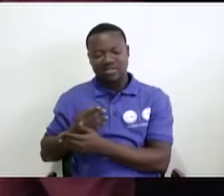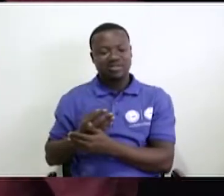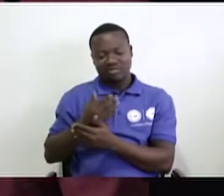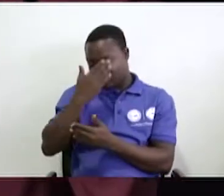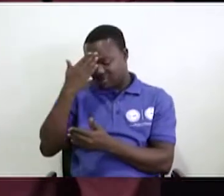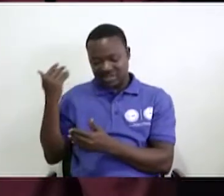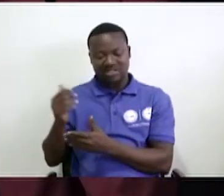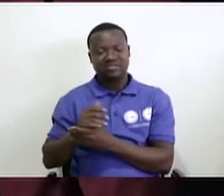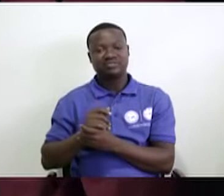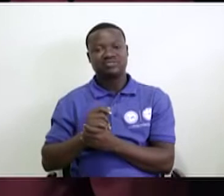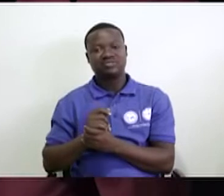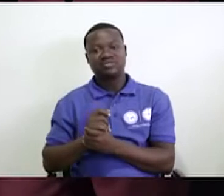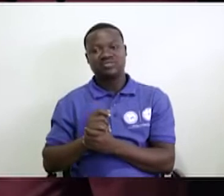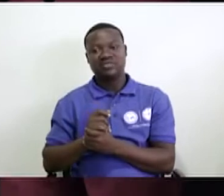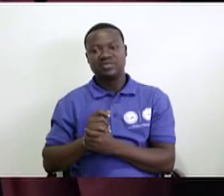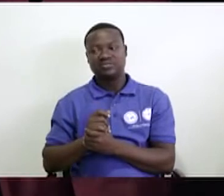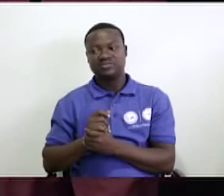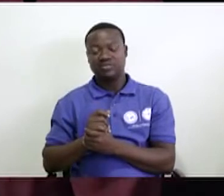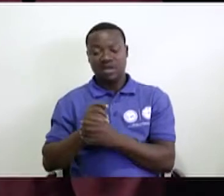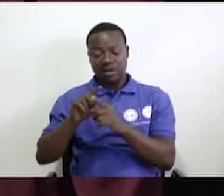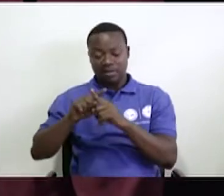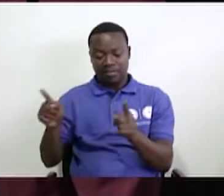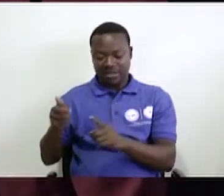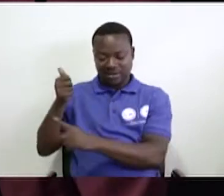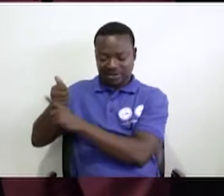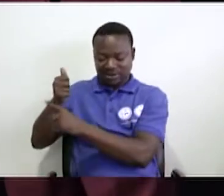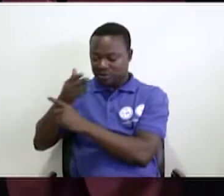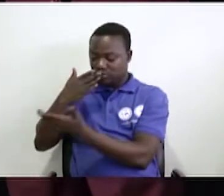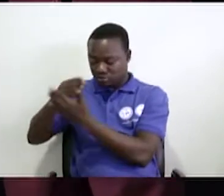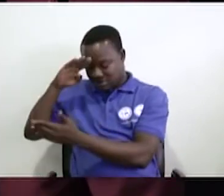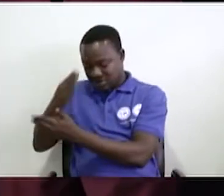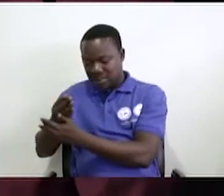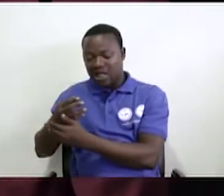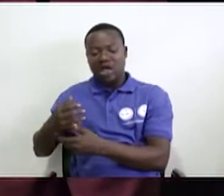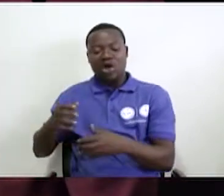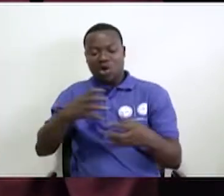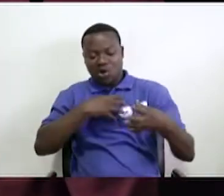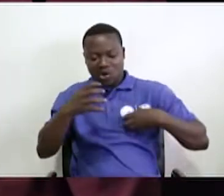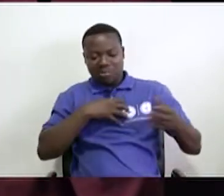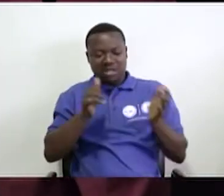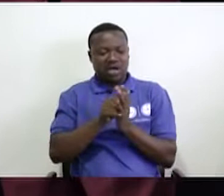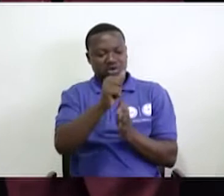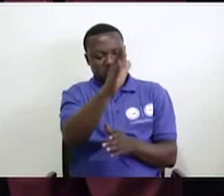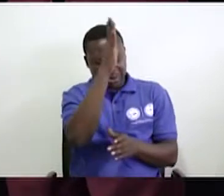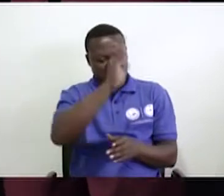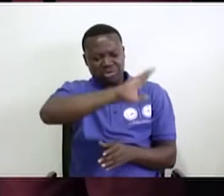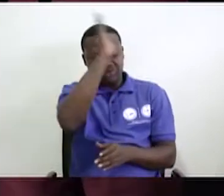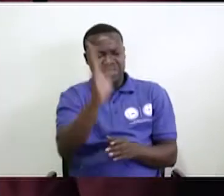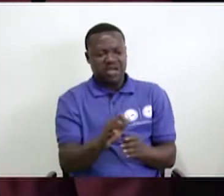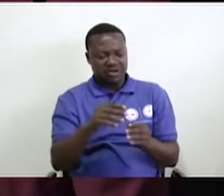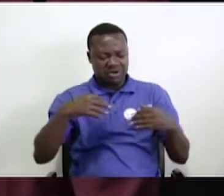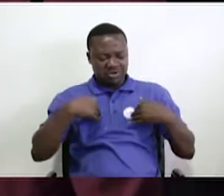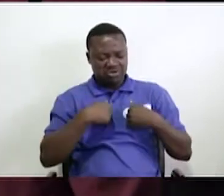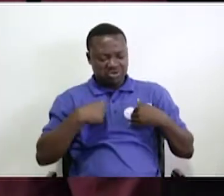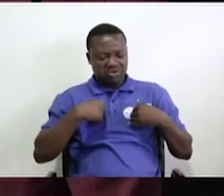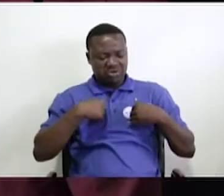enko opapini onoso. But you see, he was complaining that you have never killed even a goat for me, but the goats are still